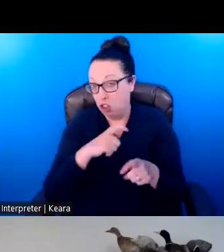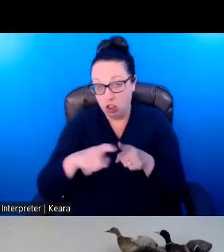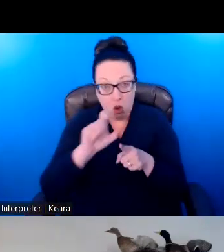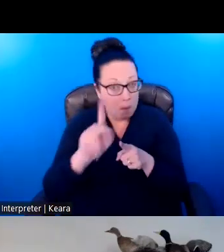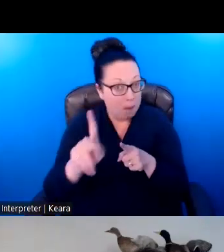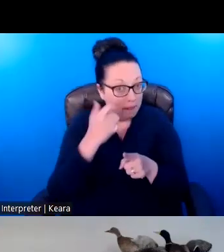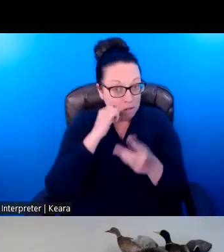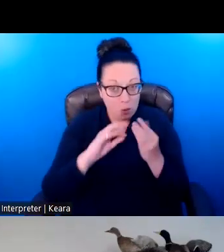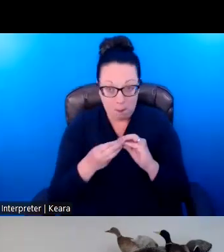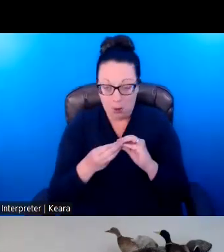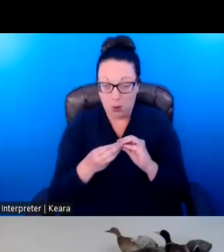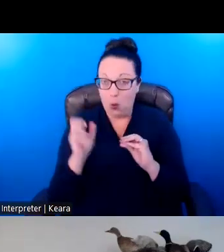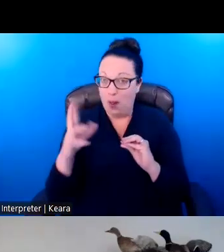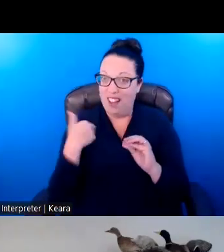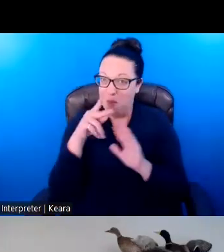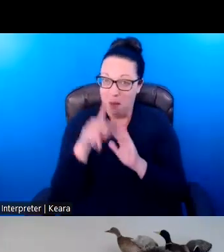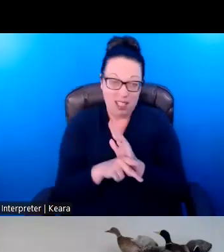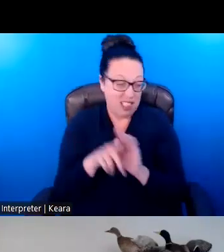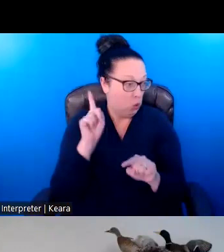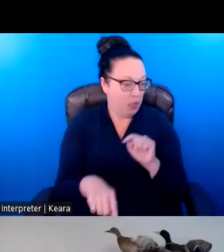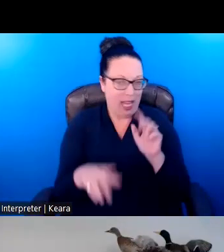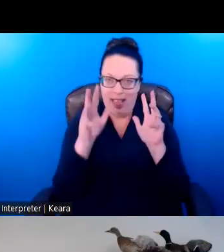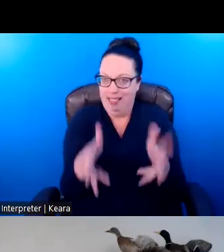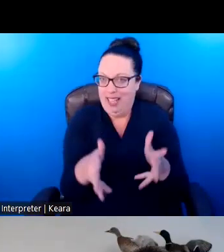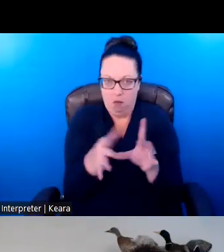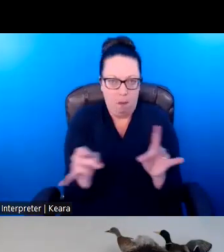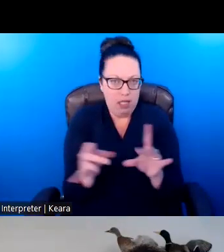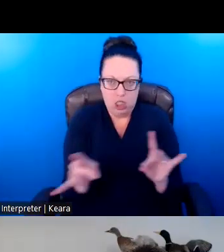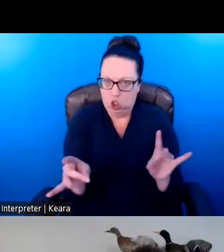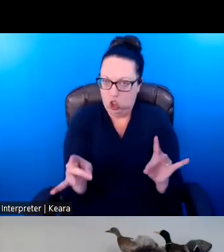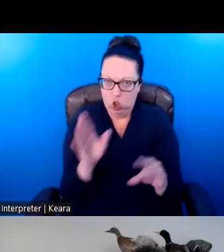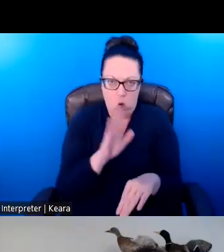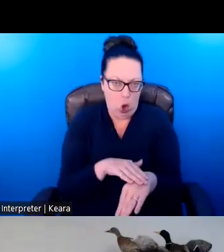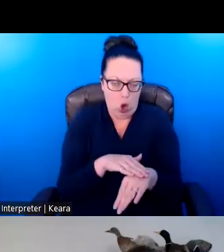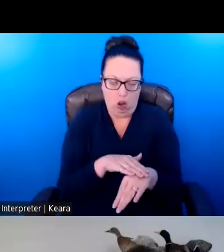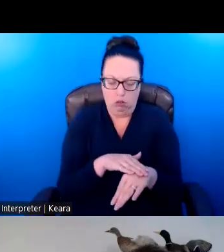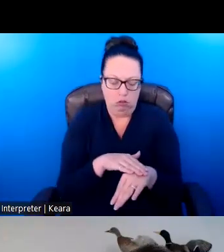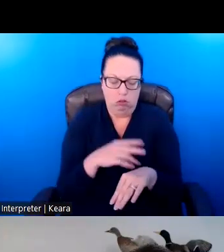lot of places have policies where you can't leave information on a cell phone